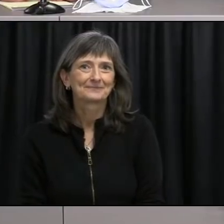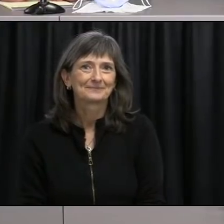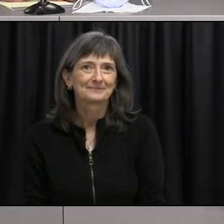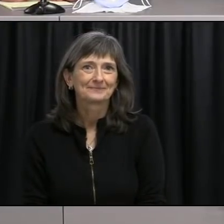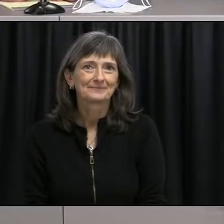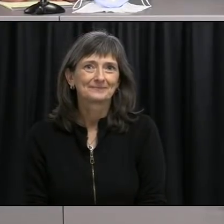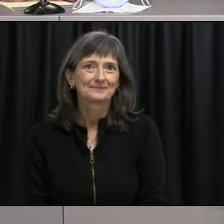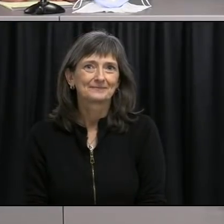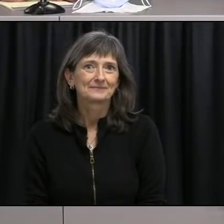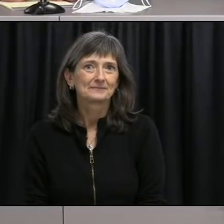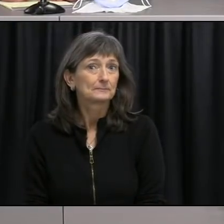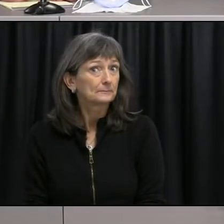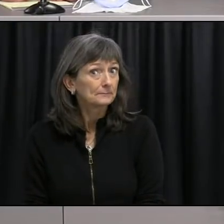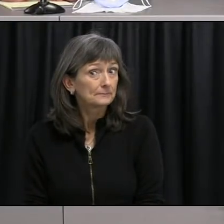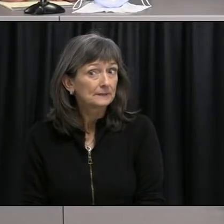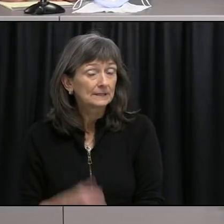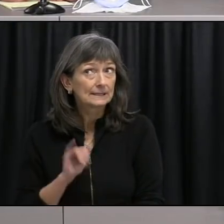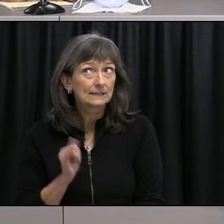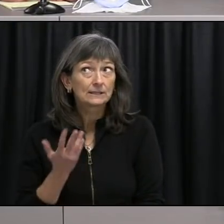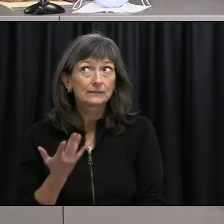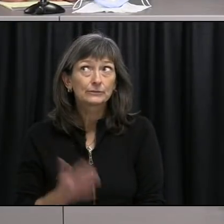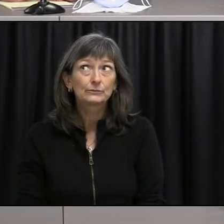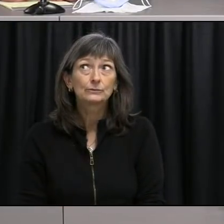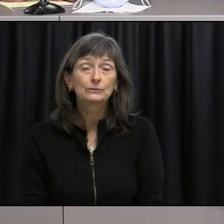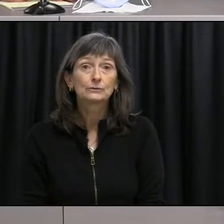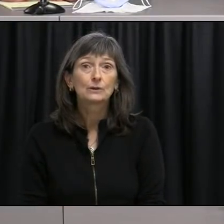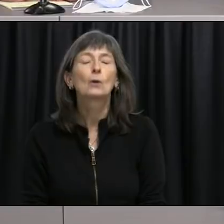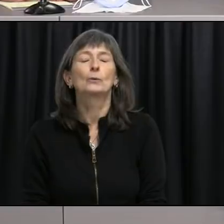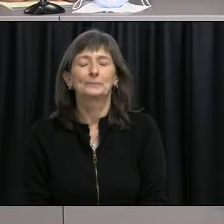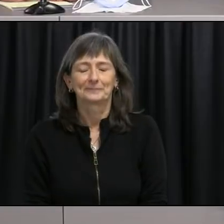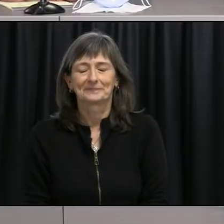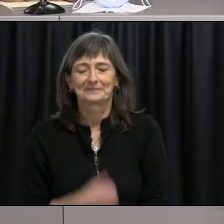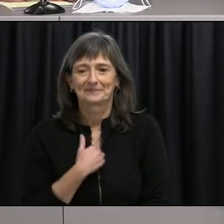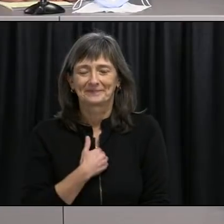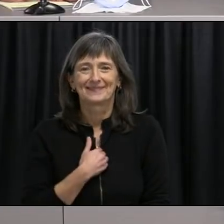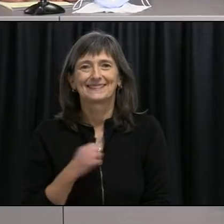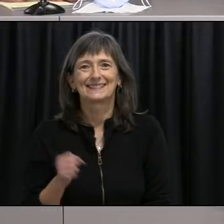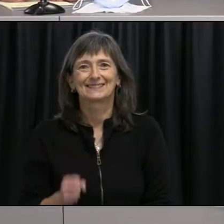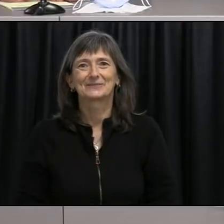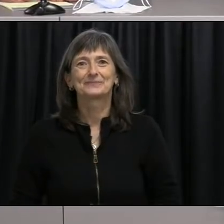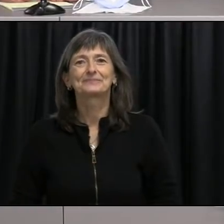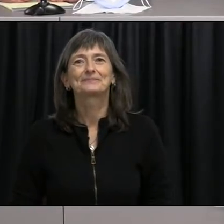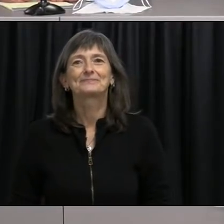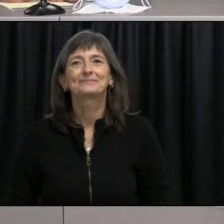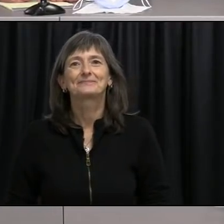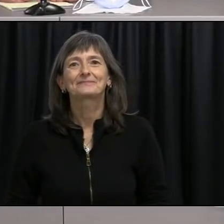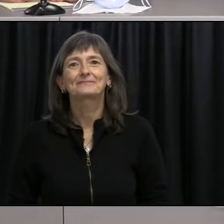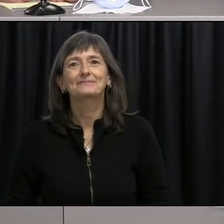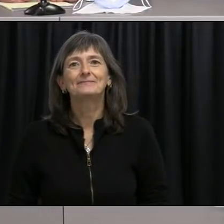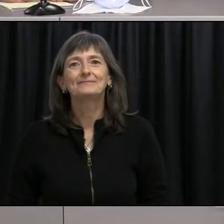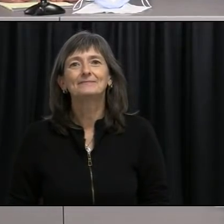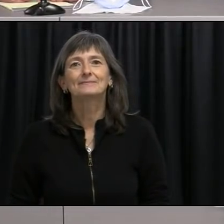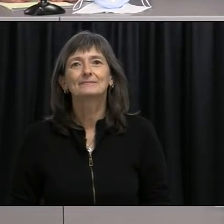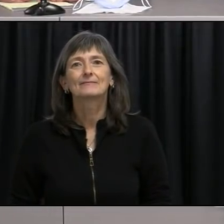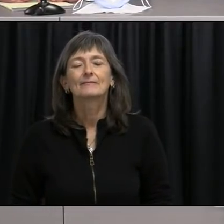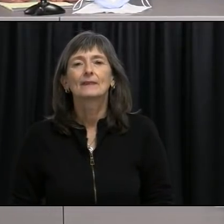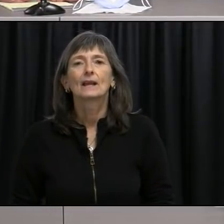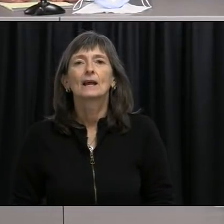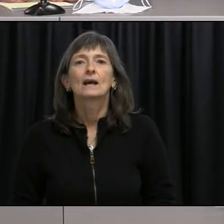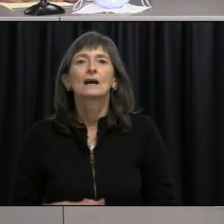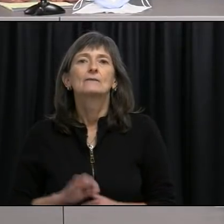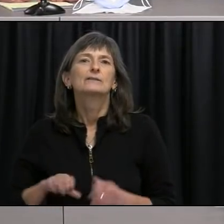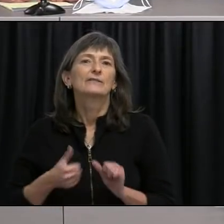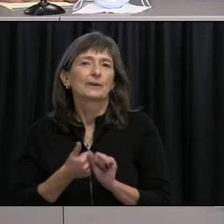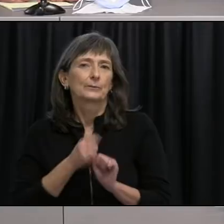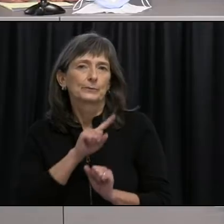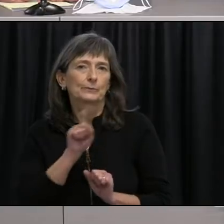Do we still have Mark Quinn on the line? Oh, yes, sorry. Mark Quinn here. Go ahead. Yes, I have a bit of a follow-up. When I